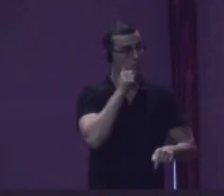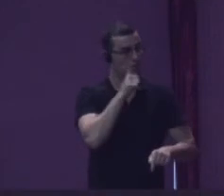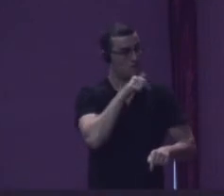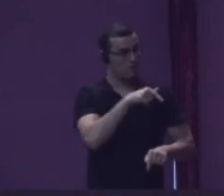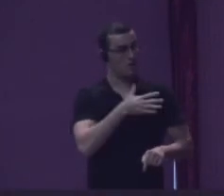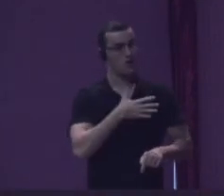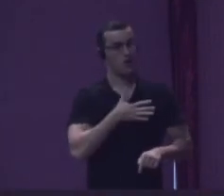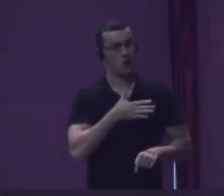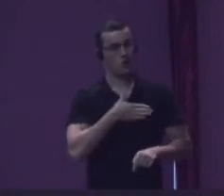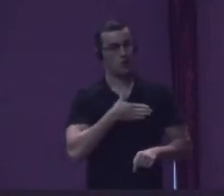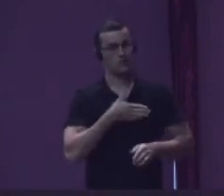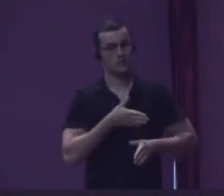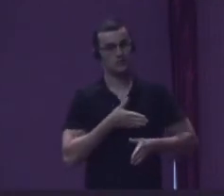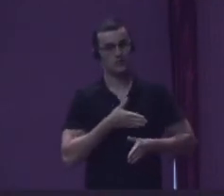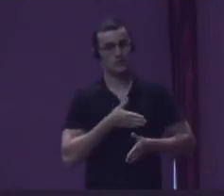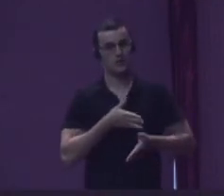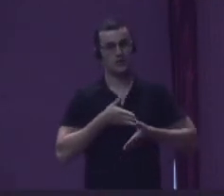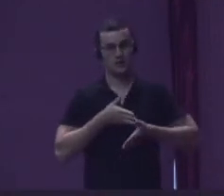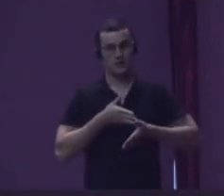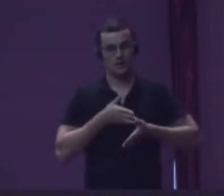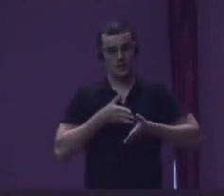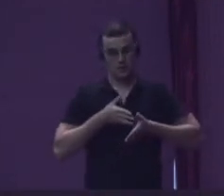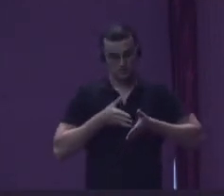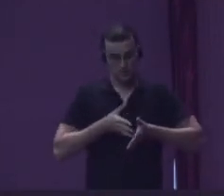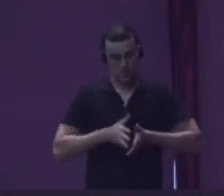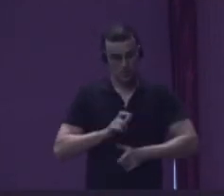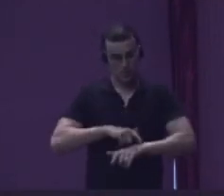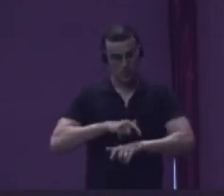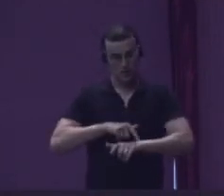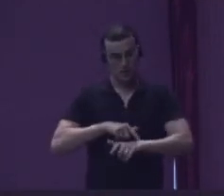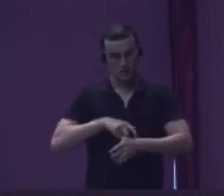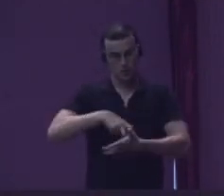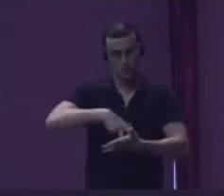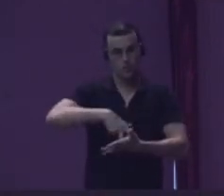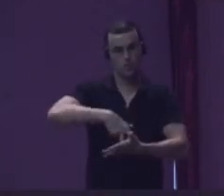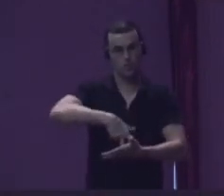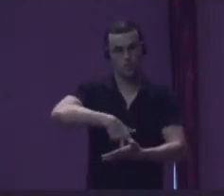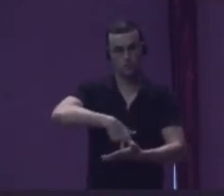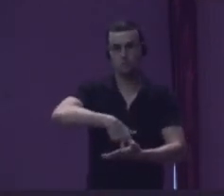So that was one of the countermeasures in terms of.